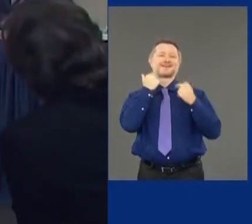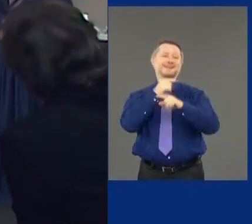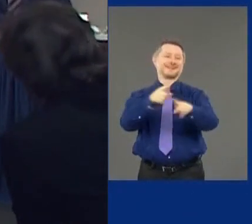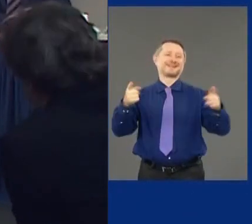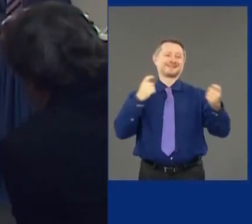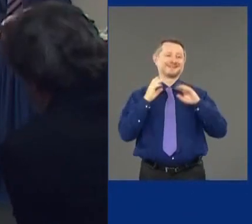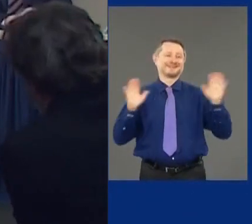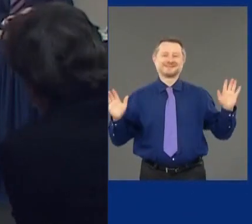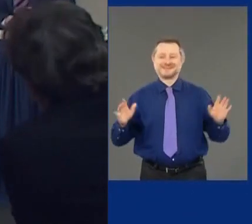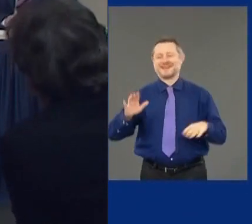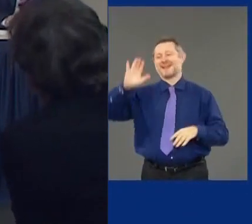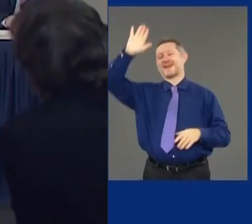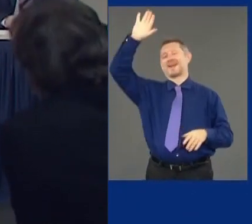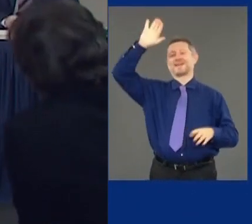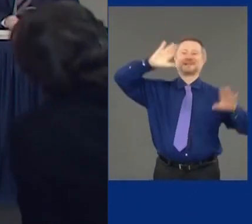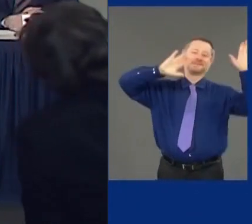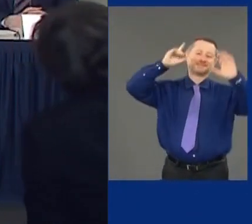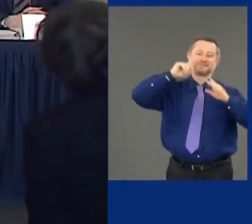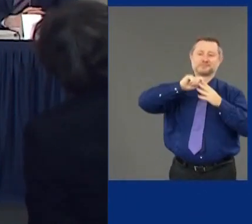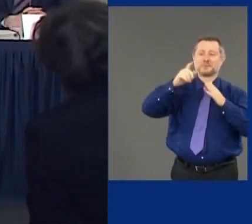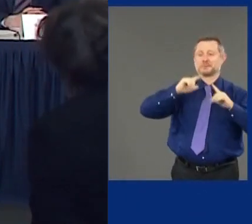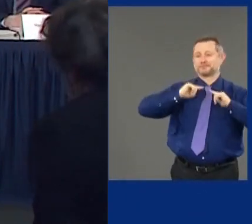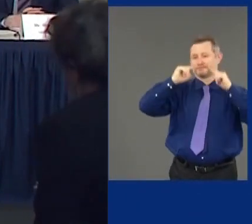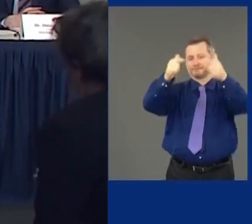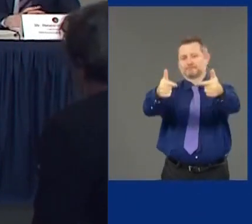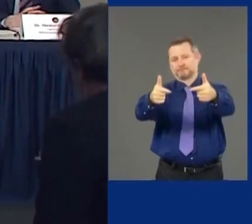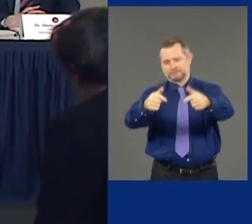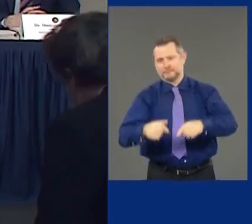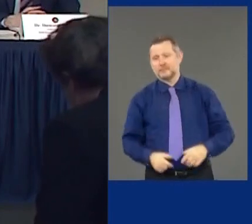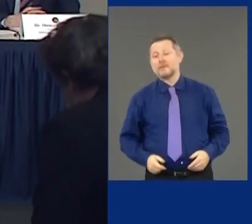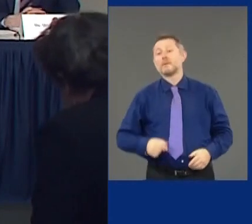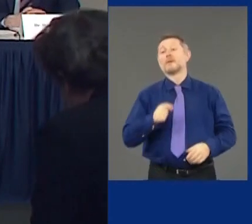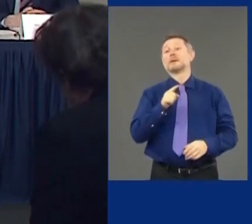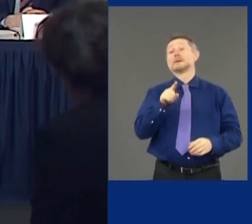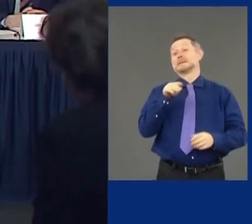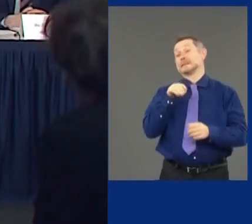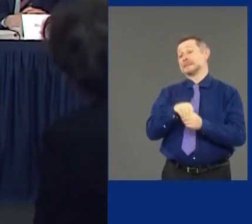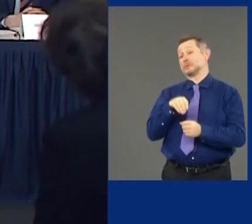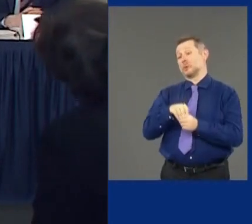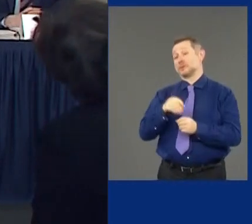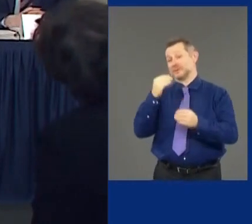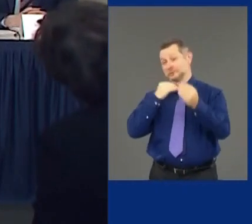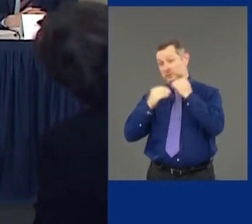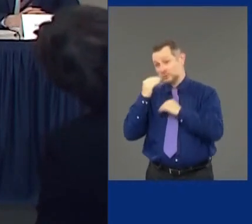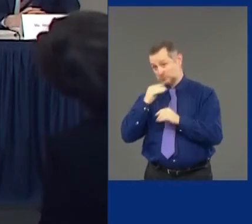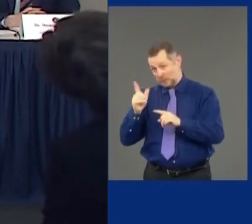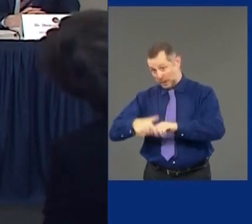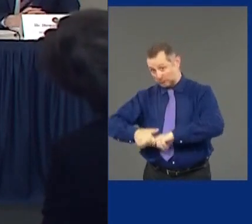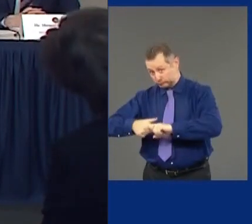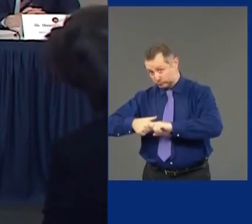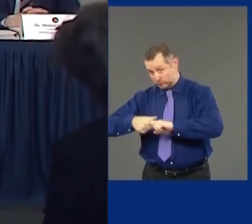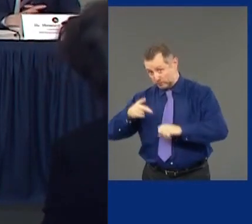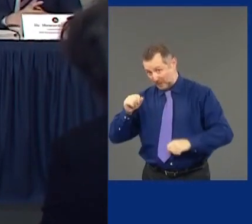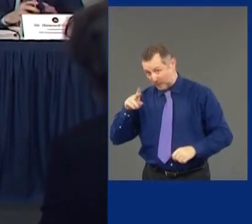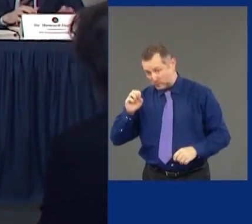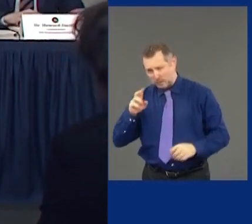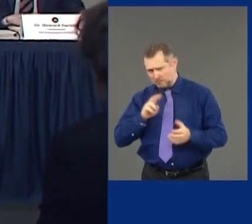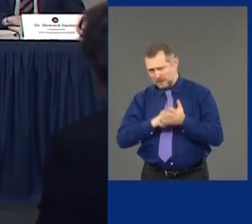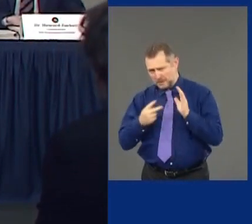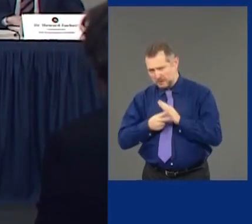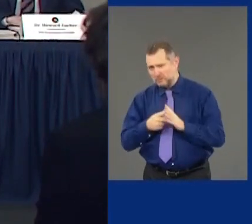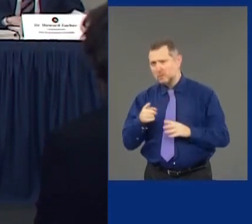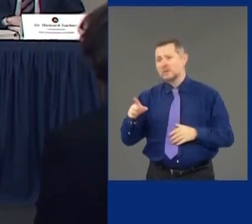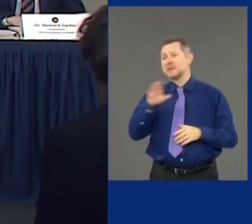Absolutely, we will. So indoor dining screeches to a pause. So much and that's for a love. heartbreaker for the economy, as you know. And